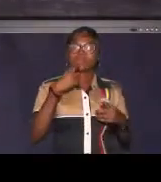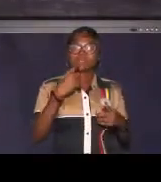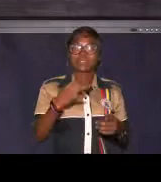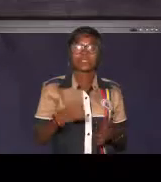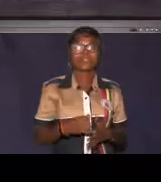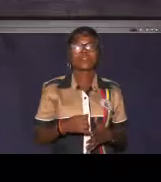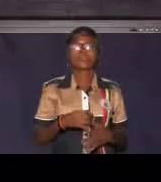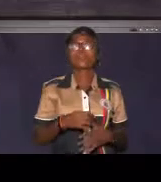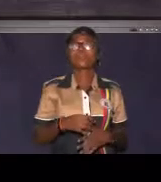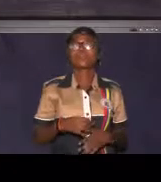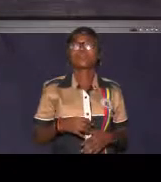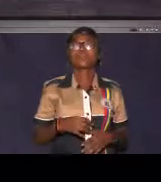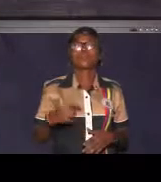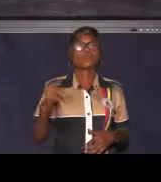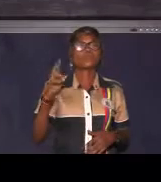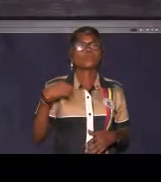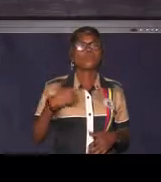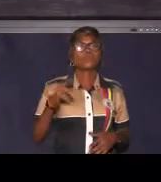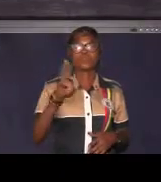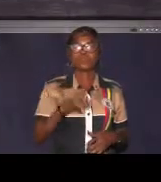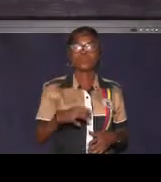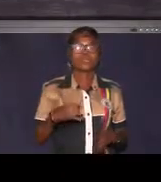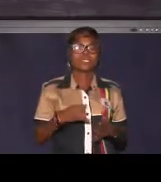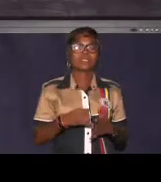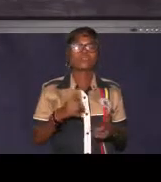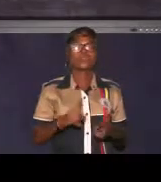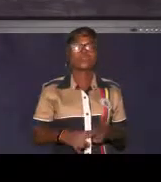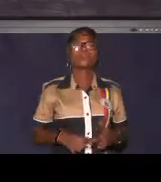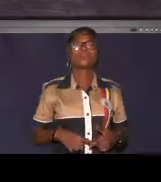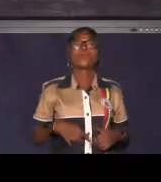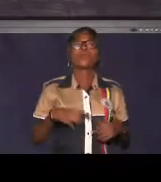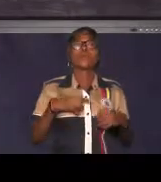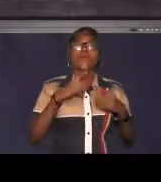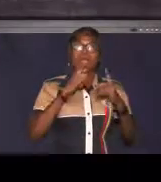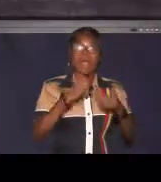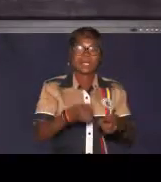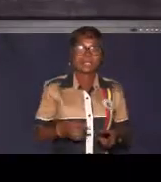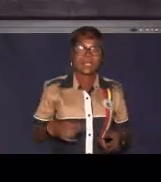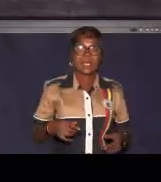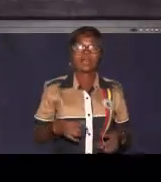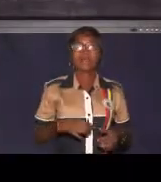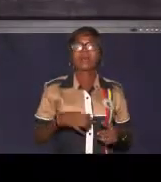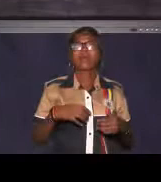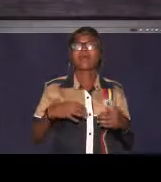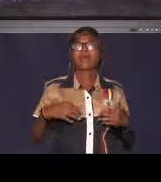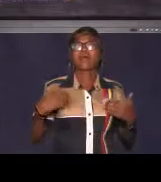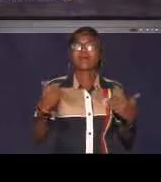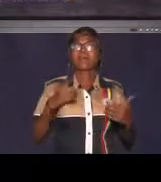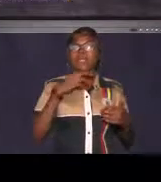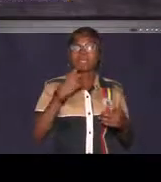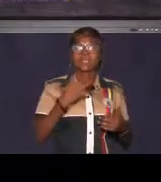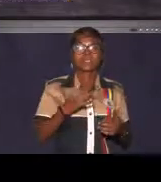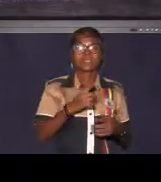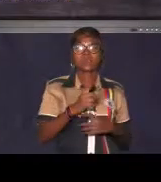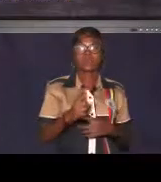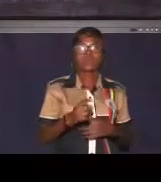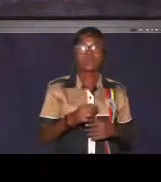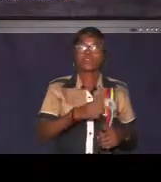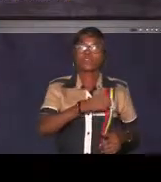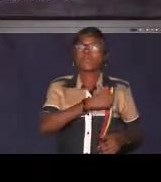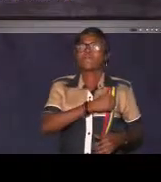Don't mention. Don't mention. We use it as a response to an expression of gratitude.